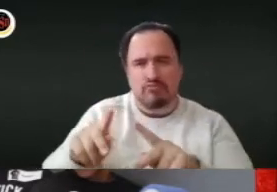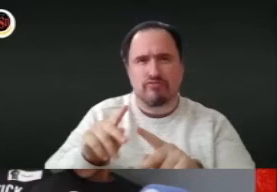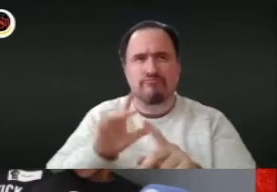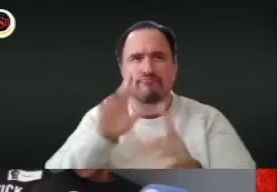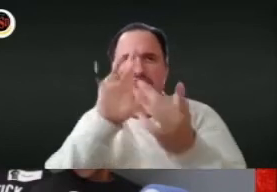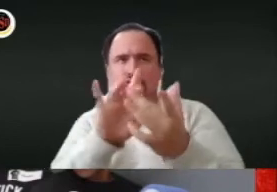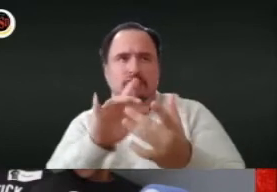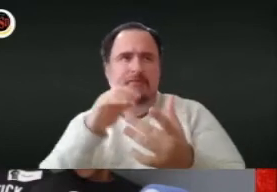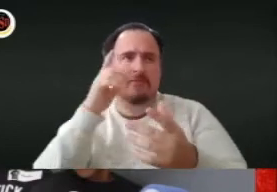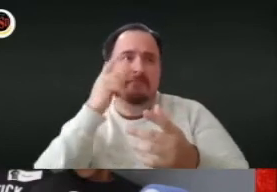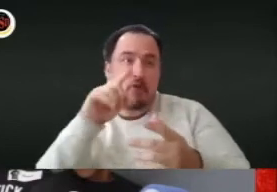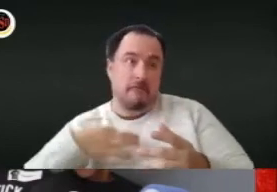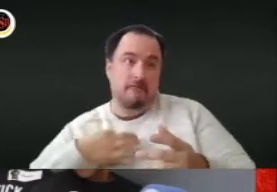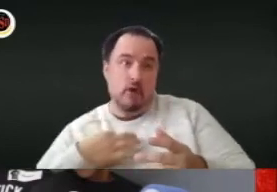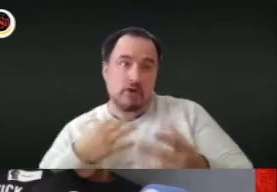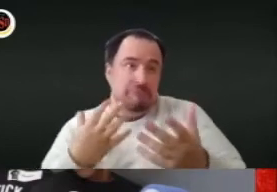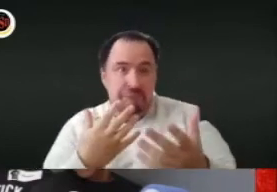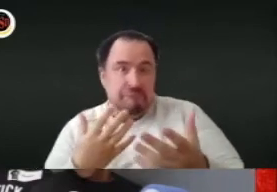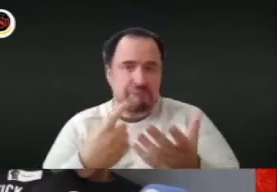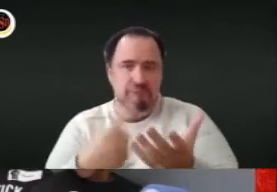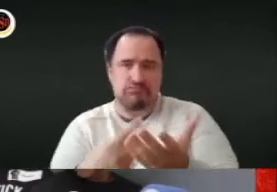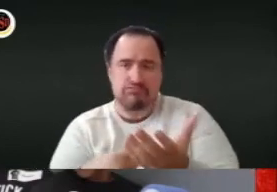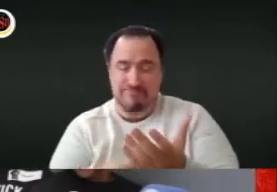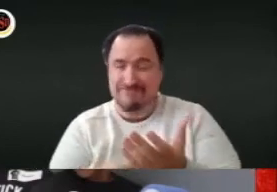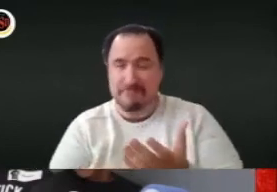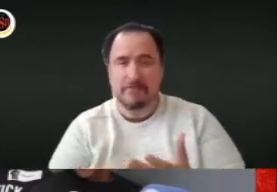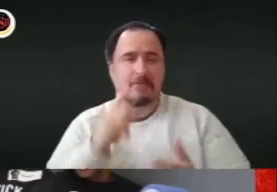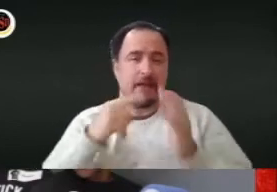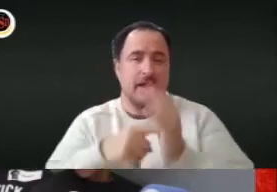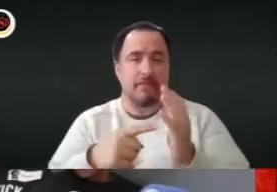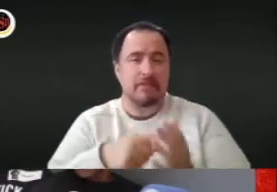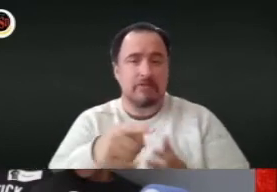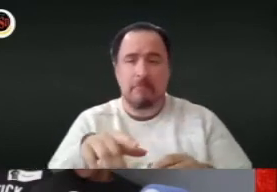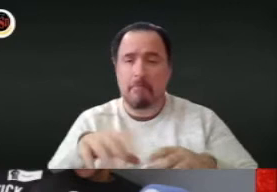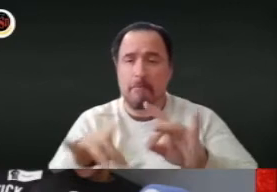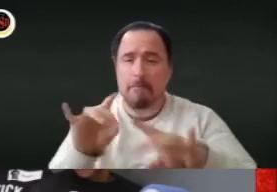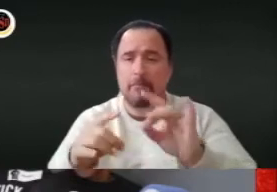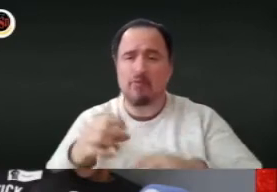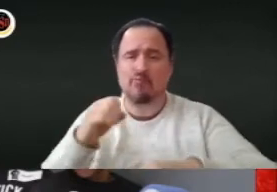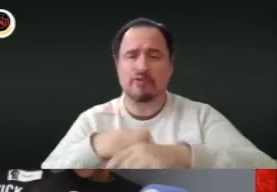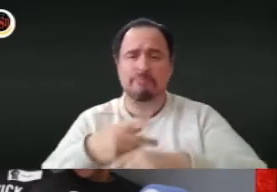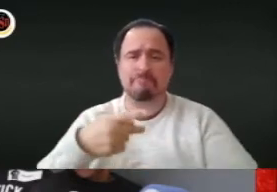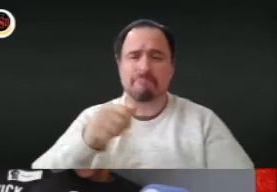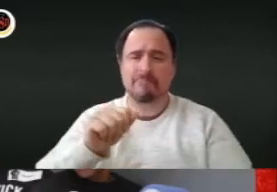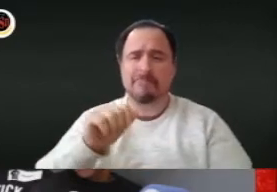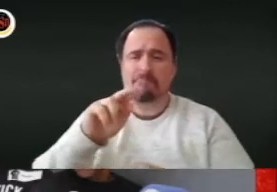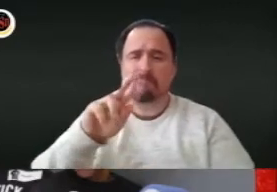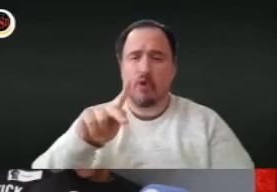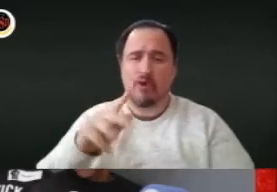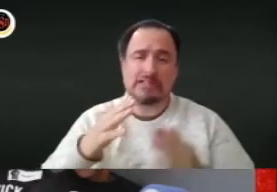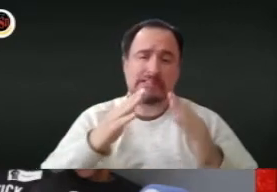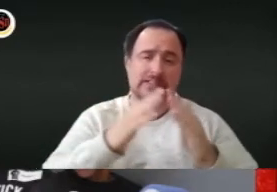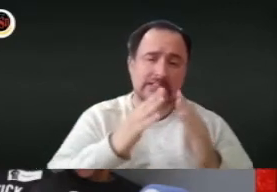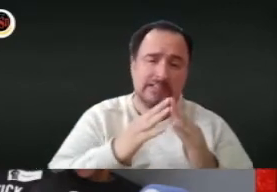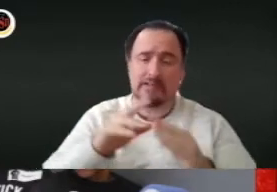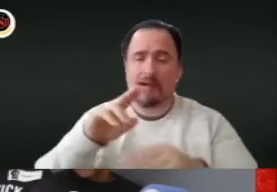see what different community volunteer hours you can do and to maybe promote some discussion. You